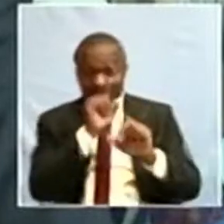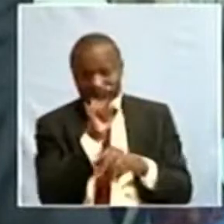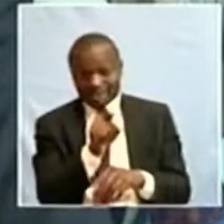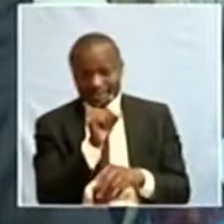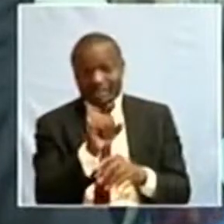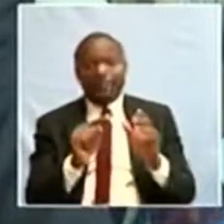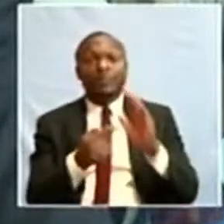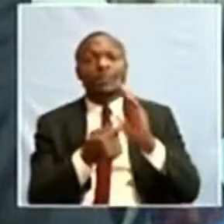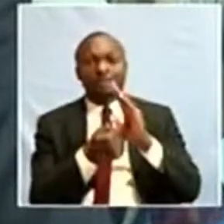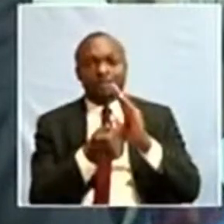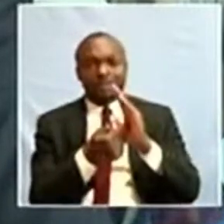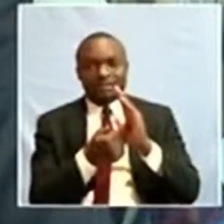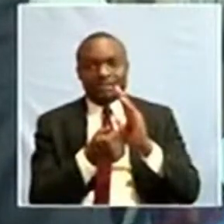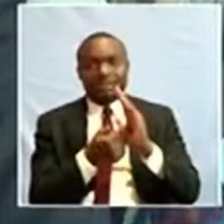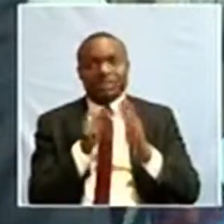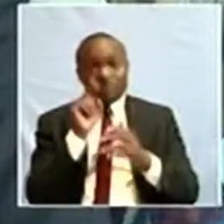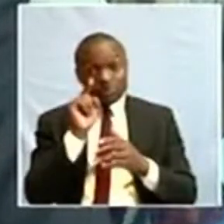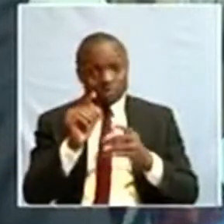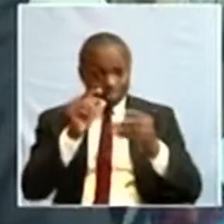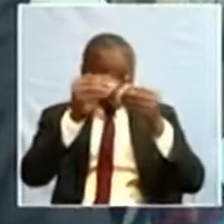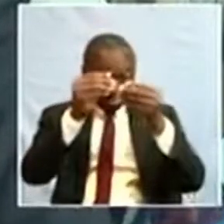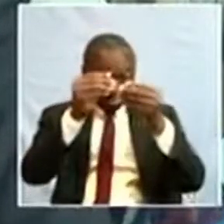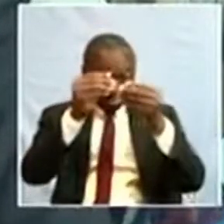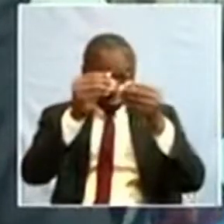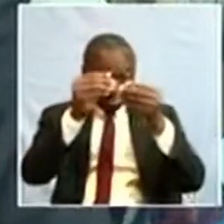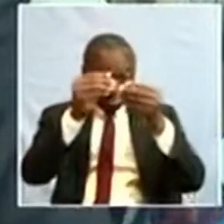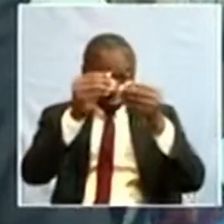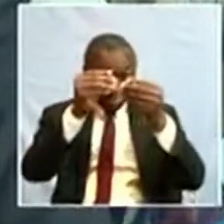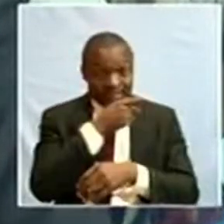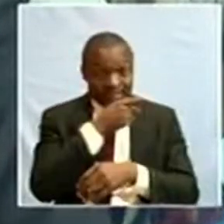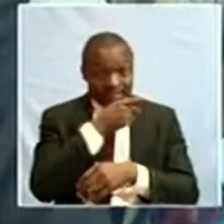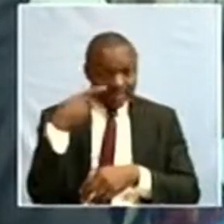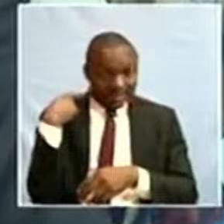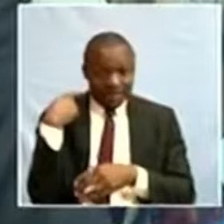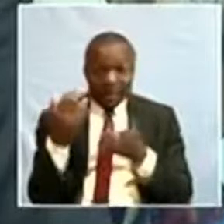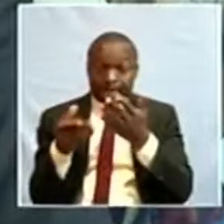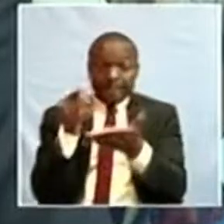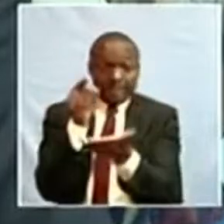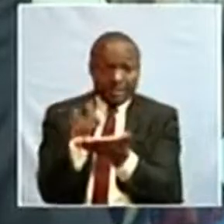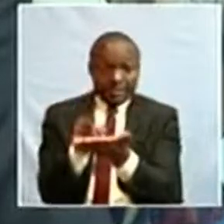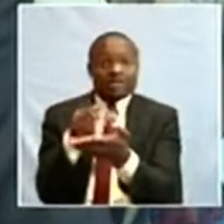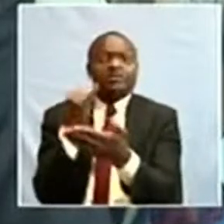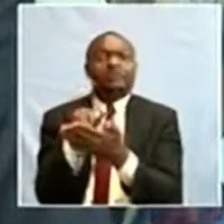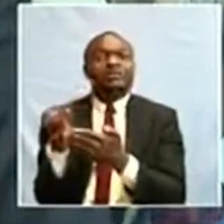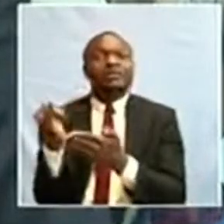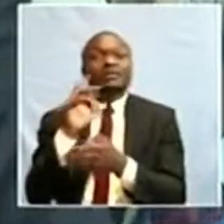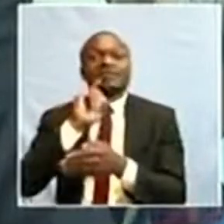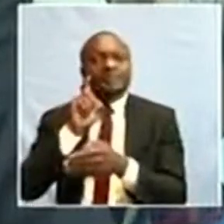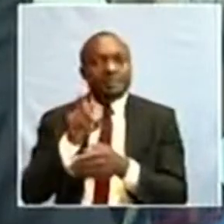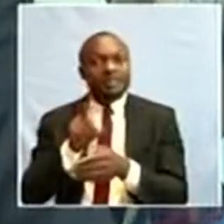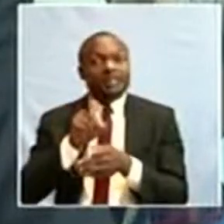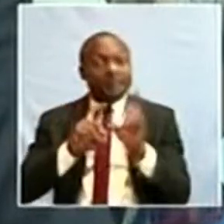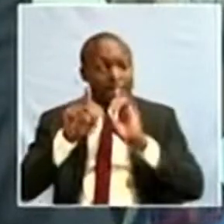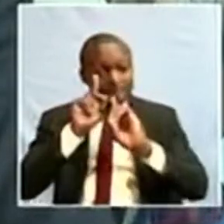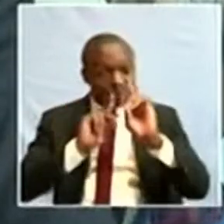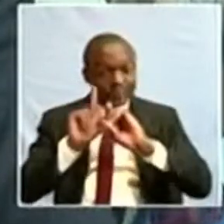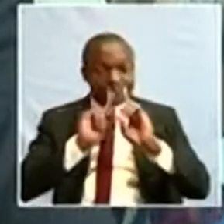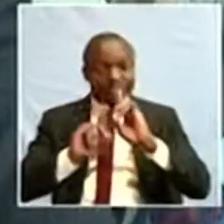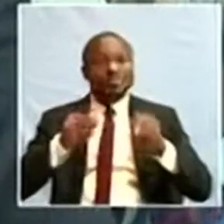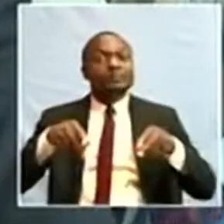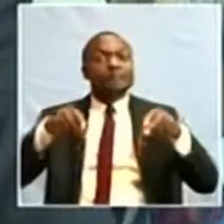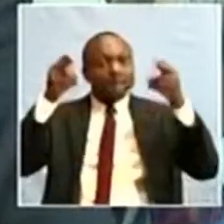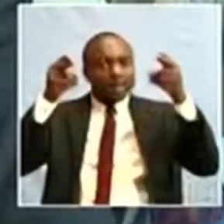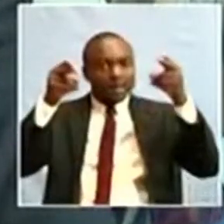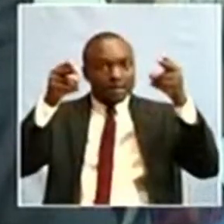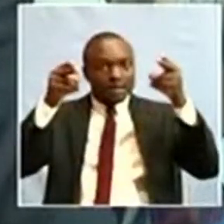particular point, you escalate it to Parliament to say maybe this particular issue, let it be deliberated at a much higher